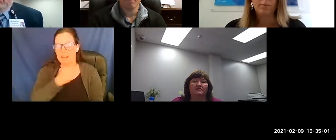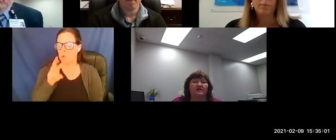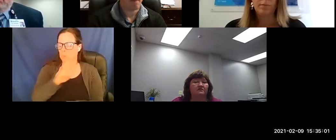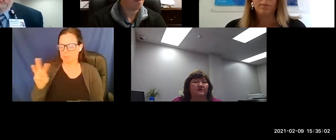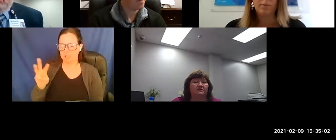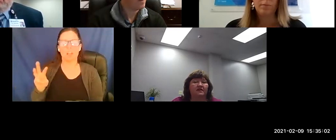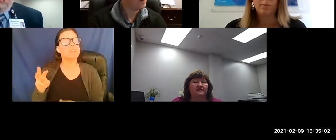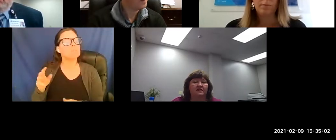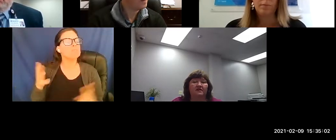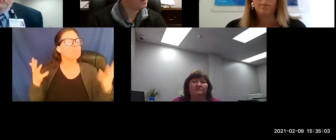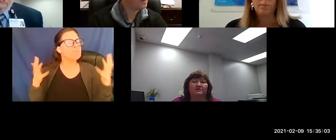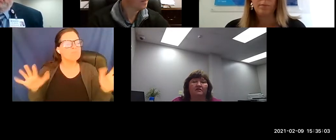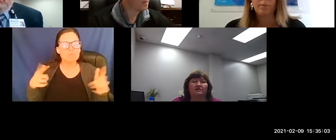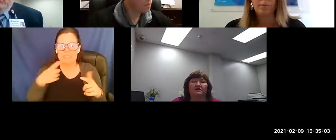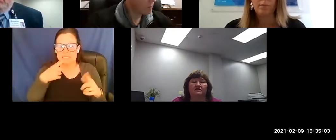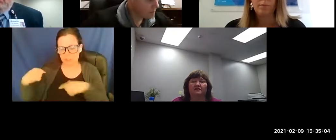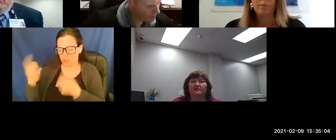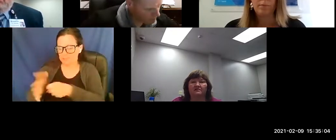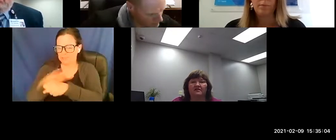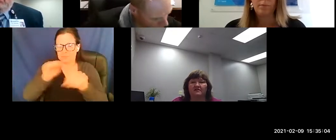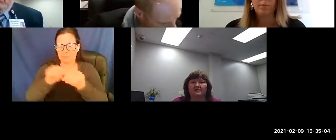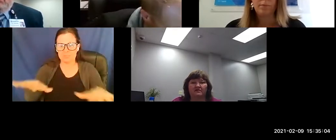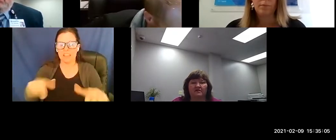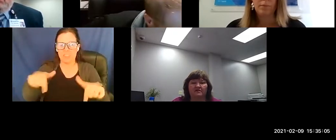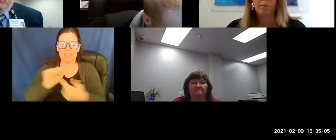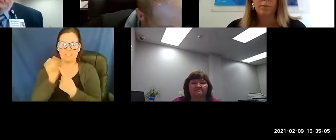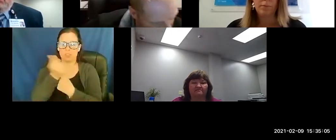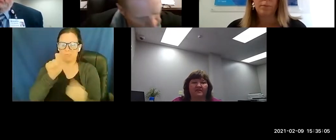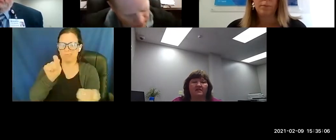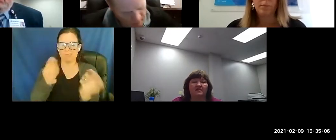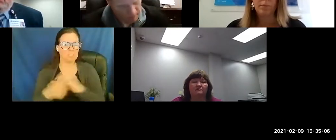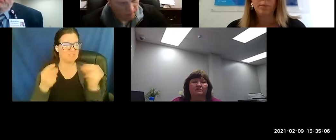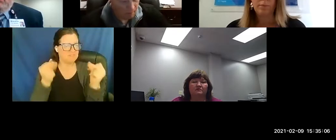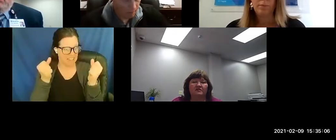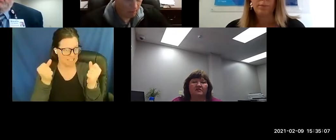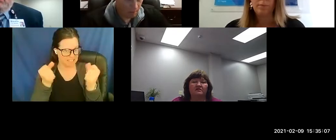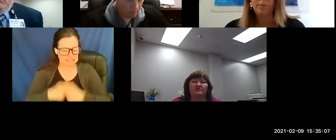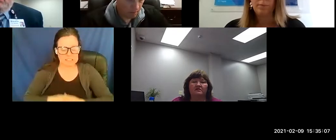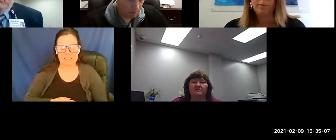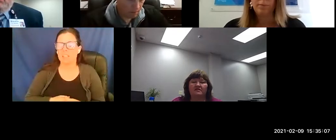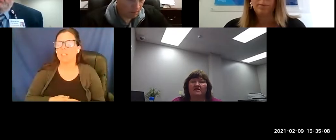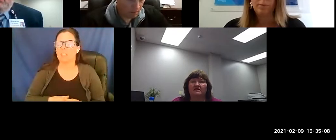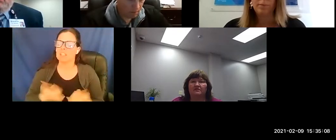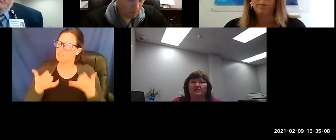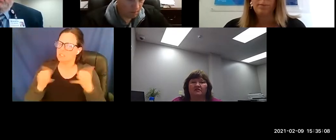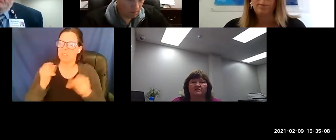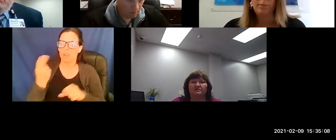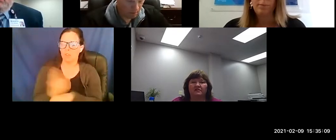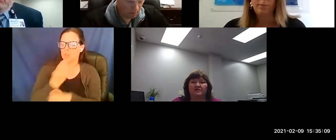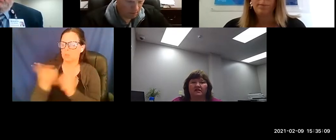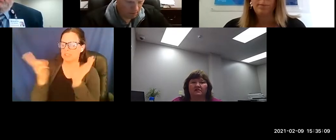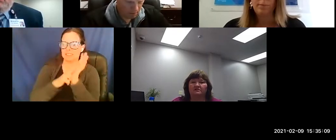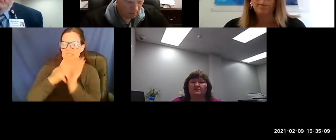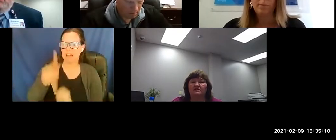we've said throughout the pandemic, we are in a quickly evolving situation. We still are using Sign Up Genius for